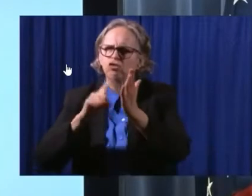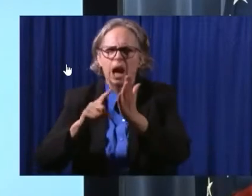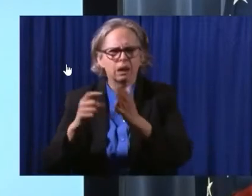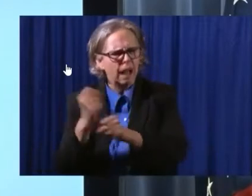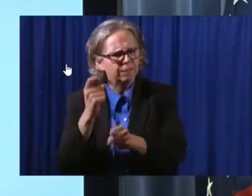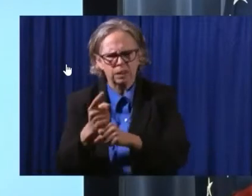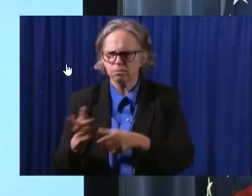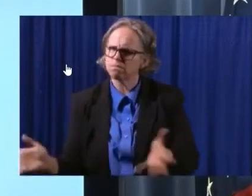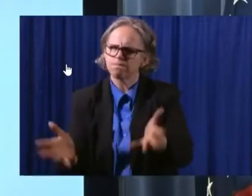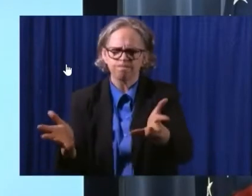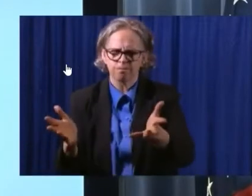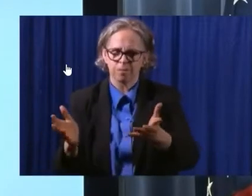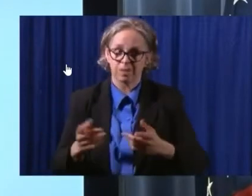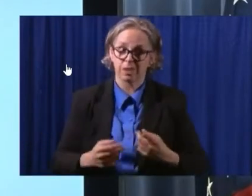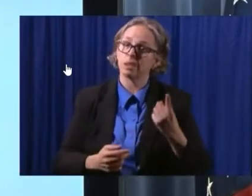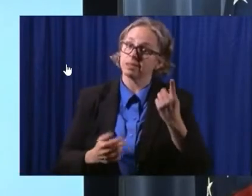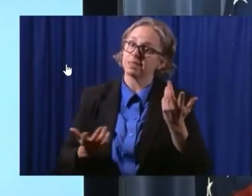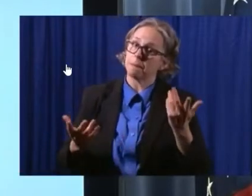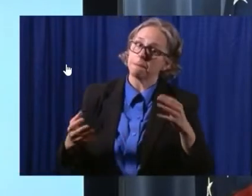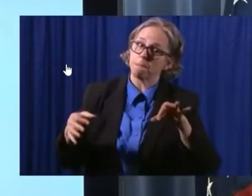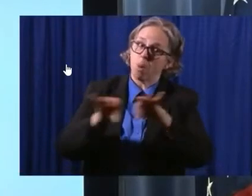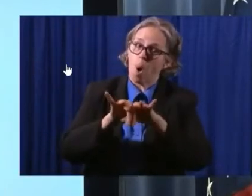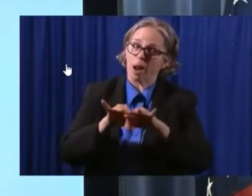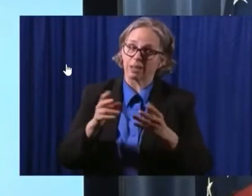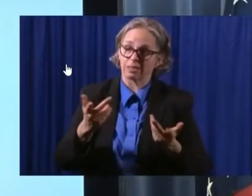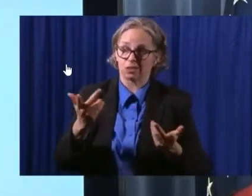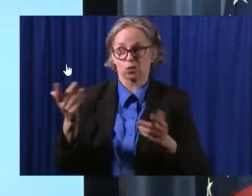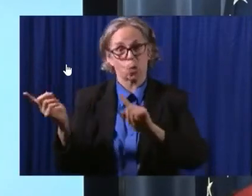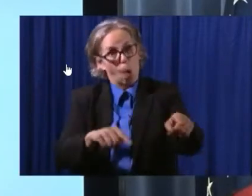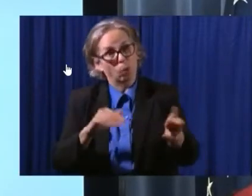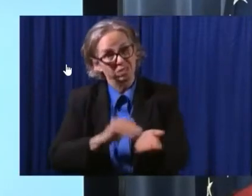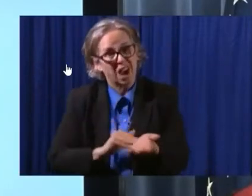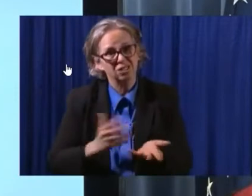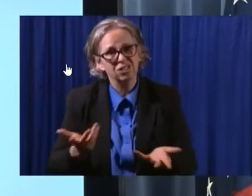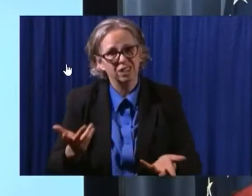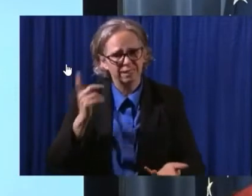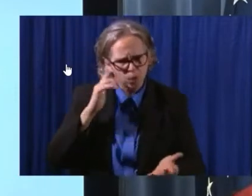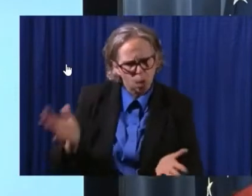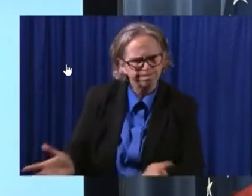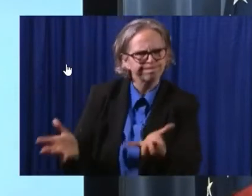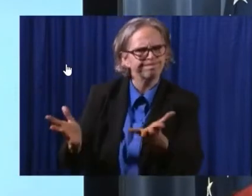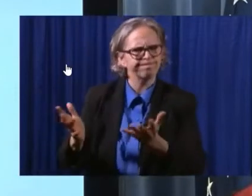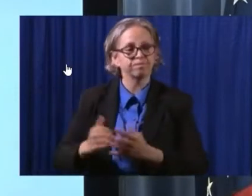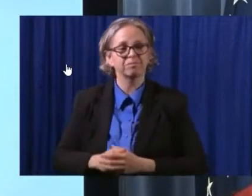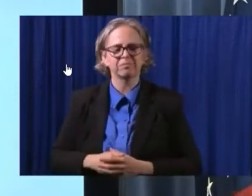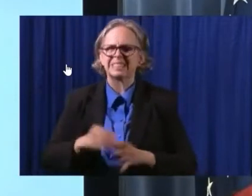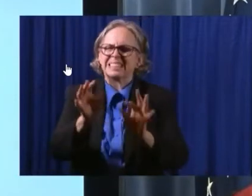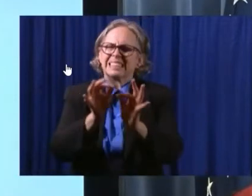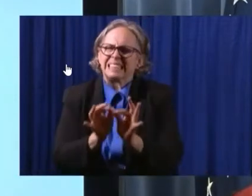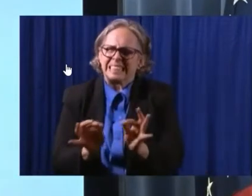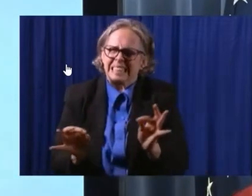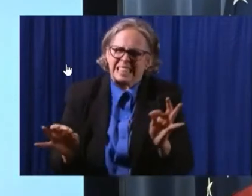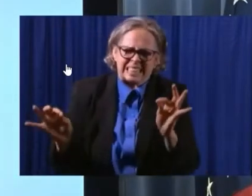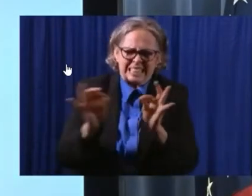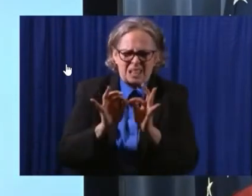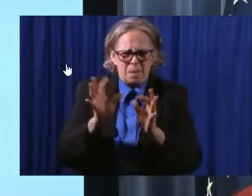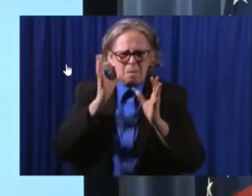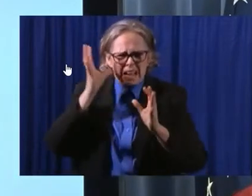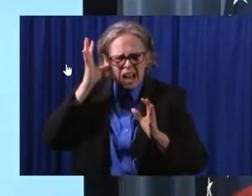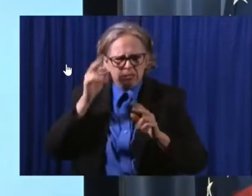your pediatrician. It's going to be important for you to monitor symptoms. That very first point in Governor DeWine's packet